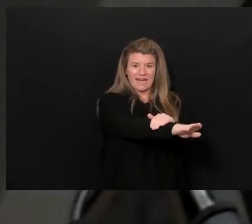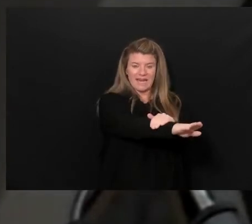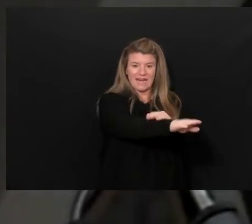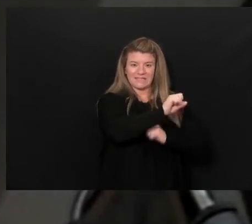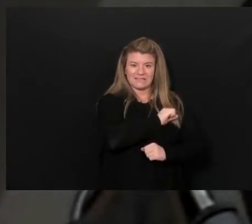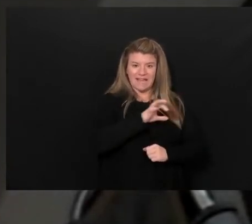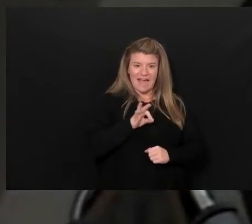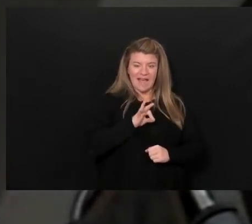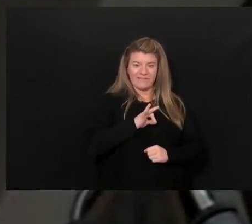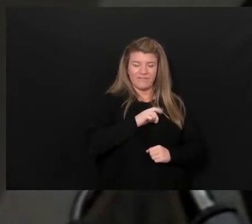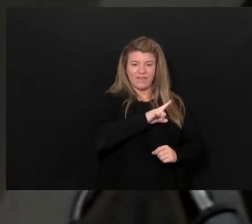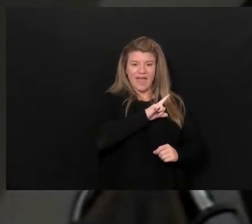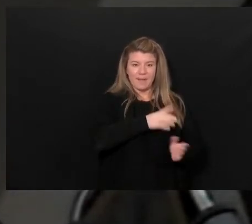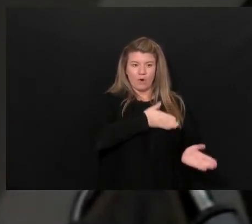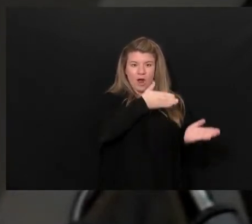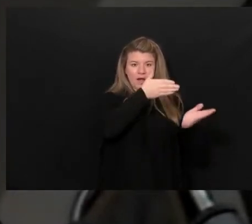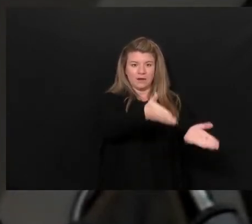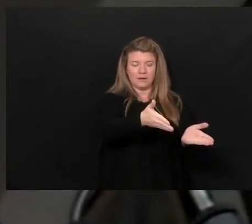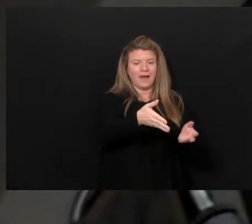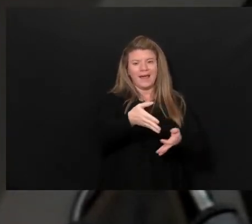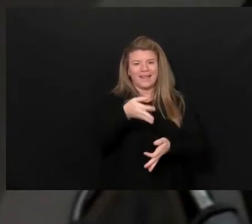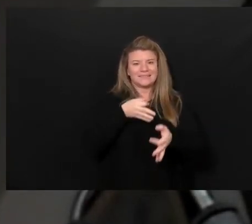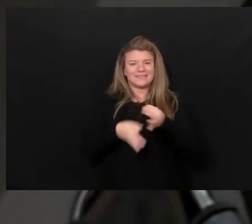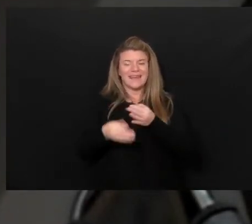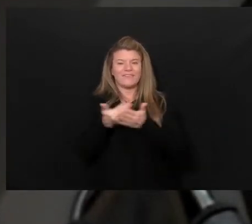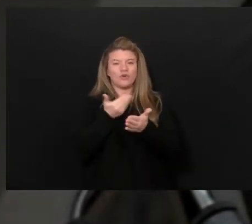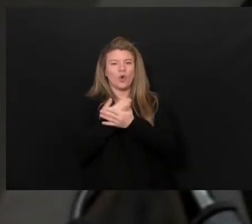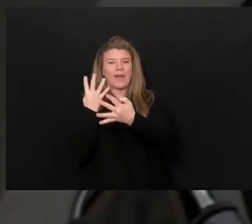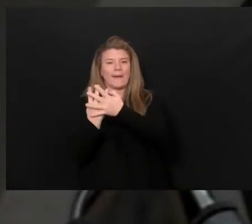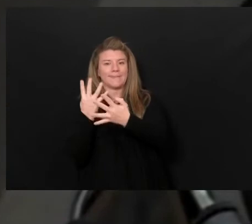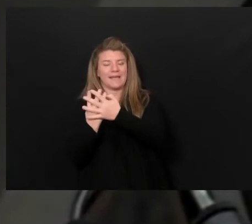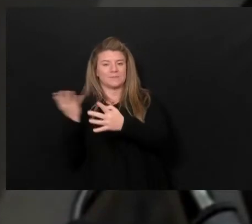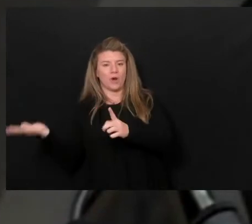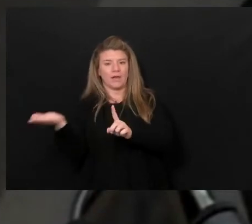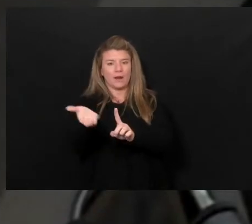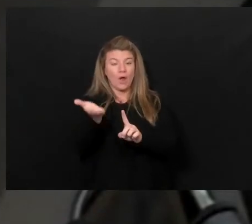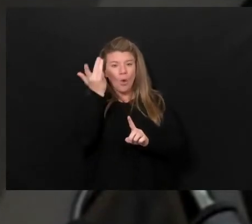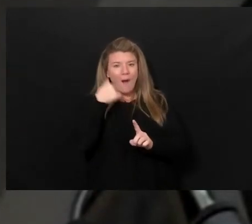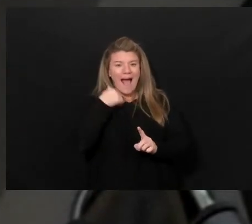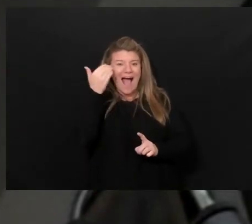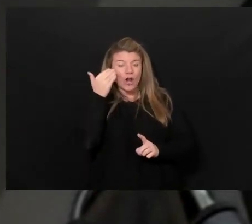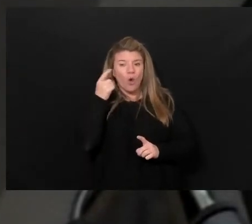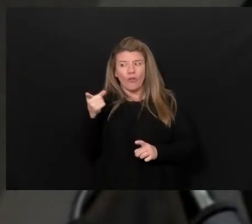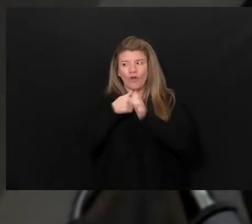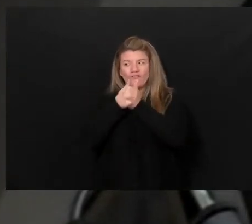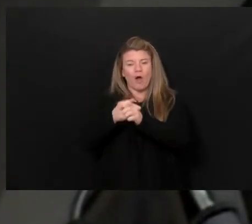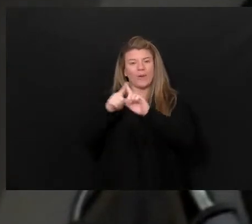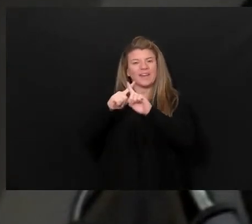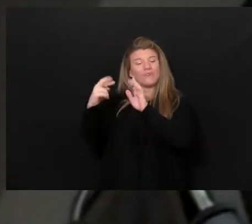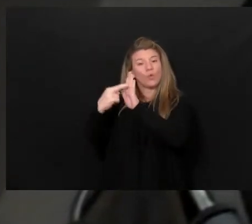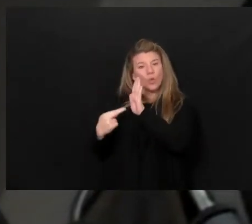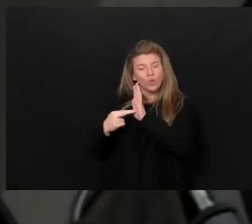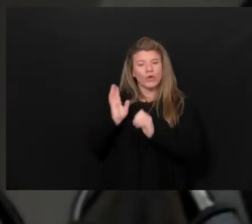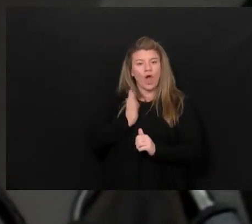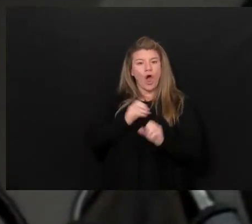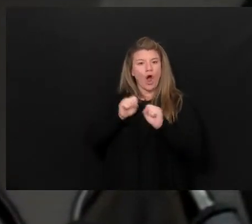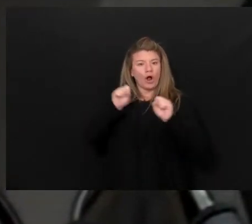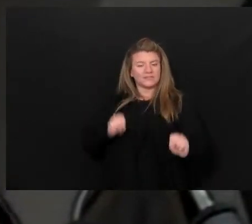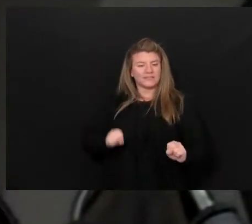other inmates versus inmates coming in, because I know that there's protocols that our system takes in